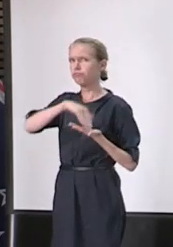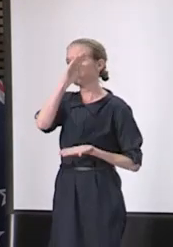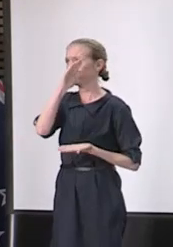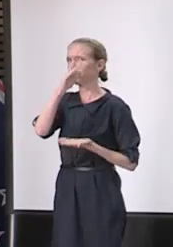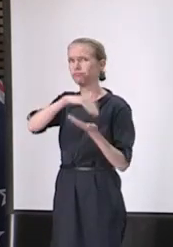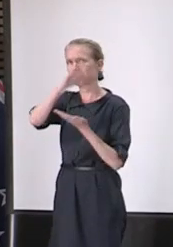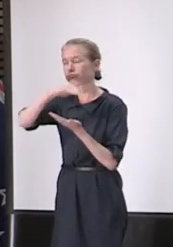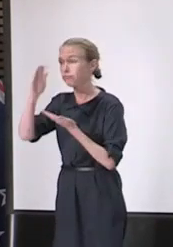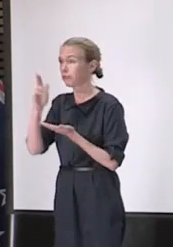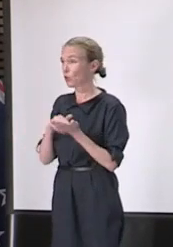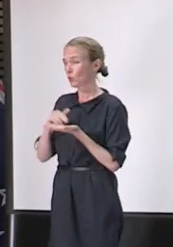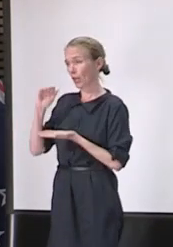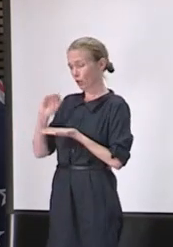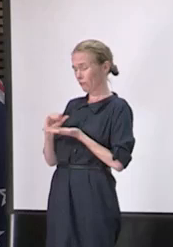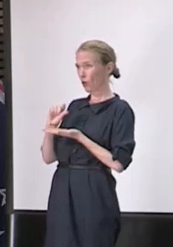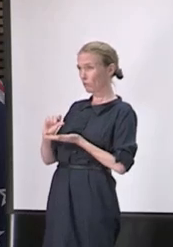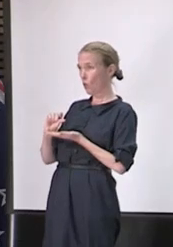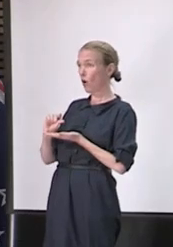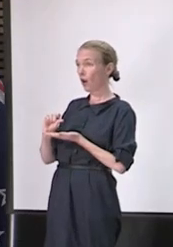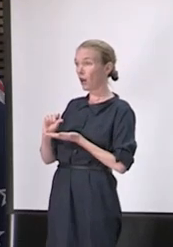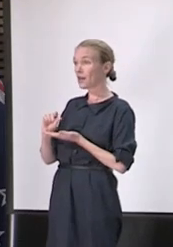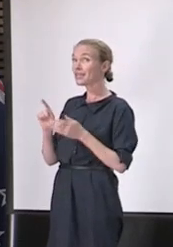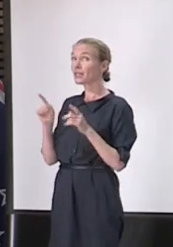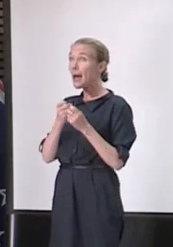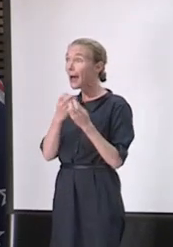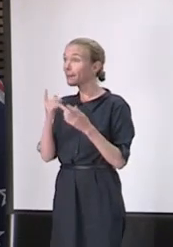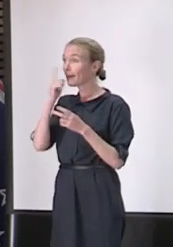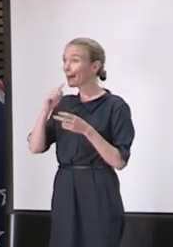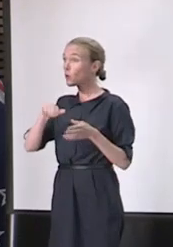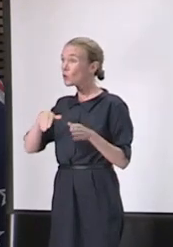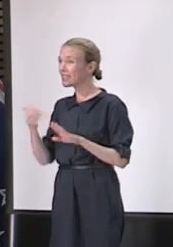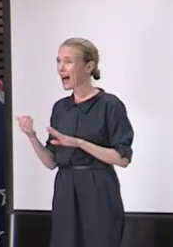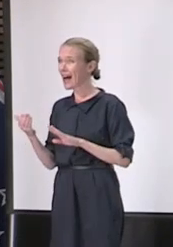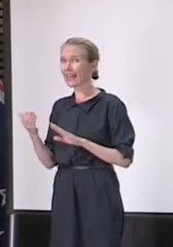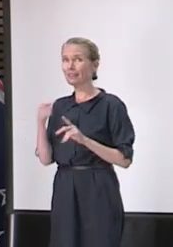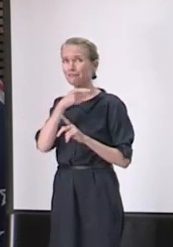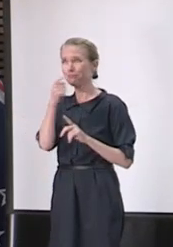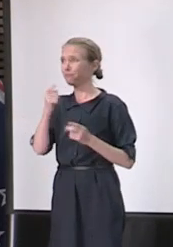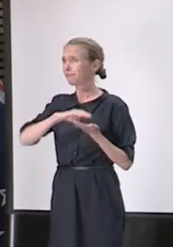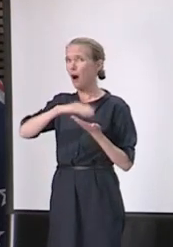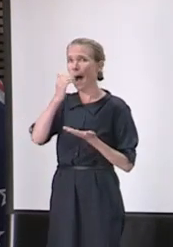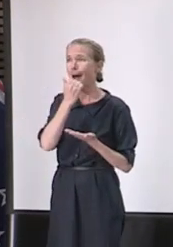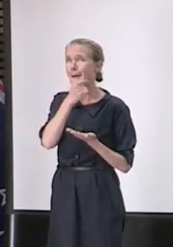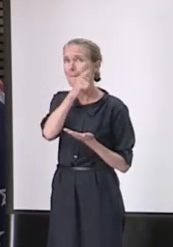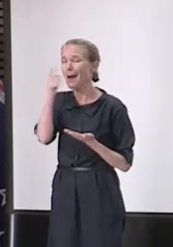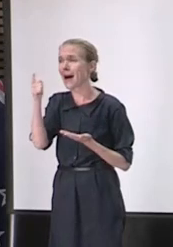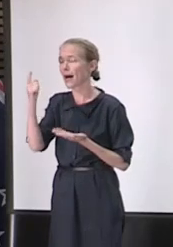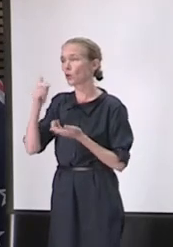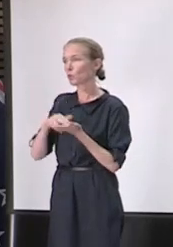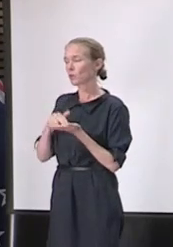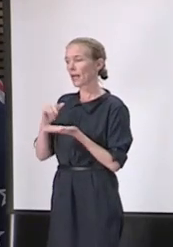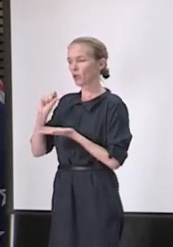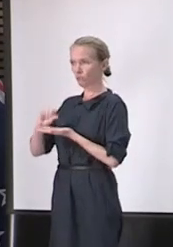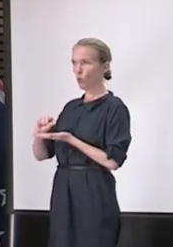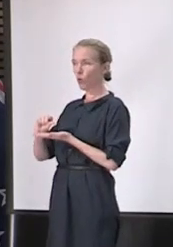our number of deaths is very small, less than 2% proportionately, and you'll see many other countries that have a